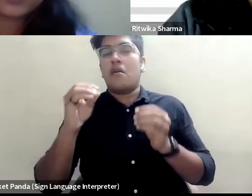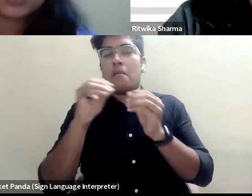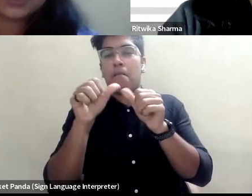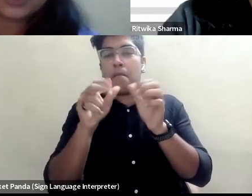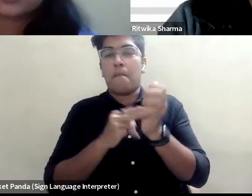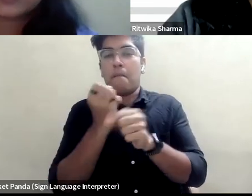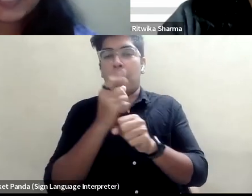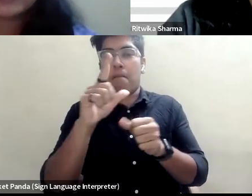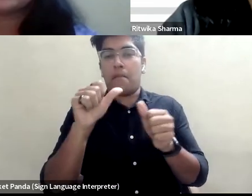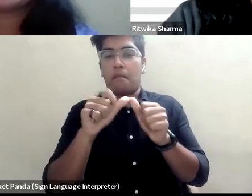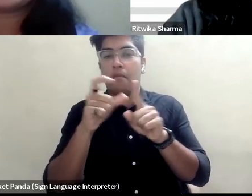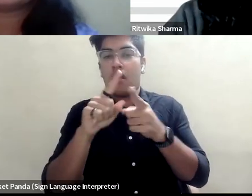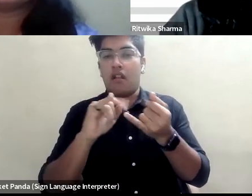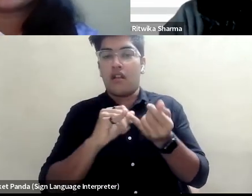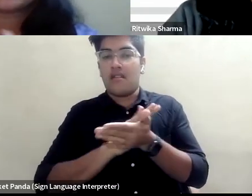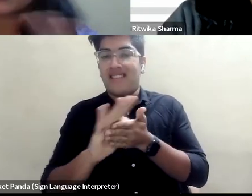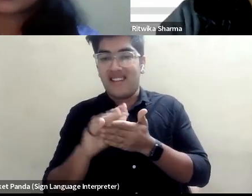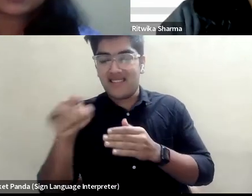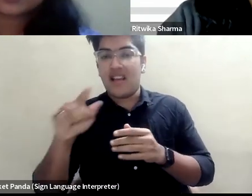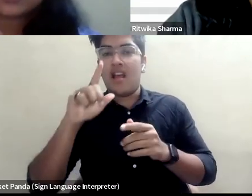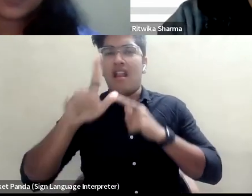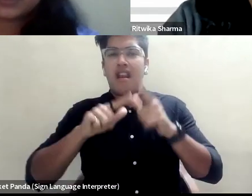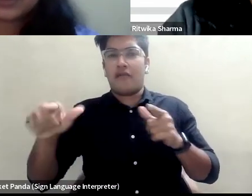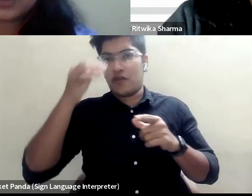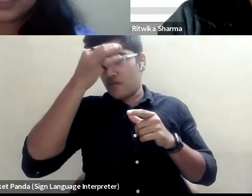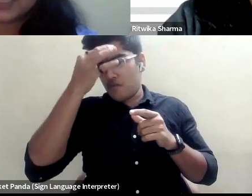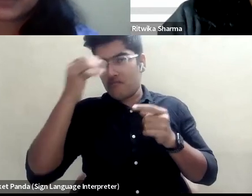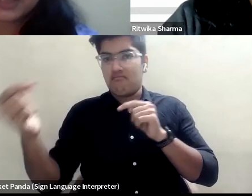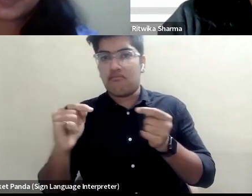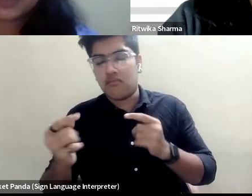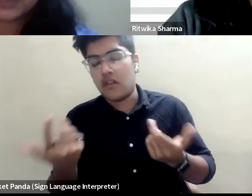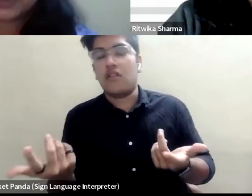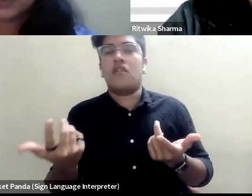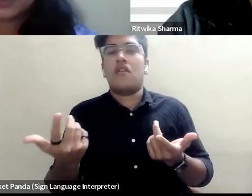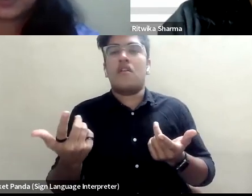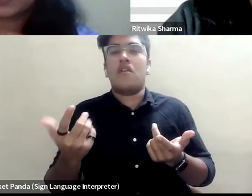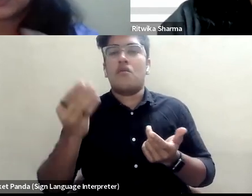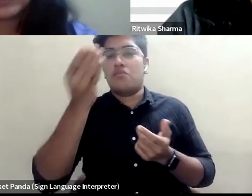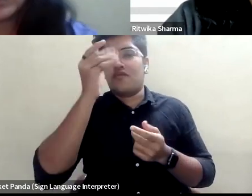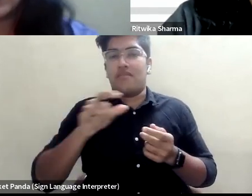the language issues there, and all this Bangladeshi Muslim and Bengali Muslims